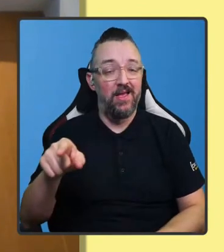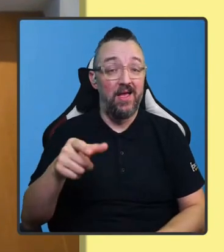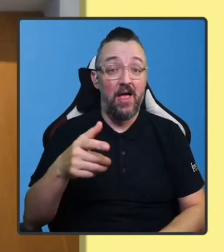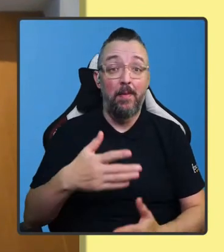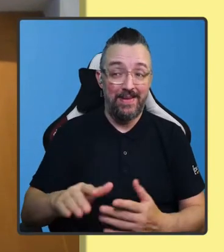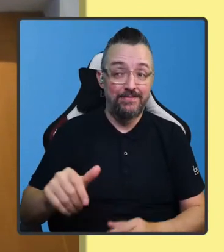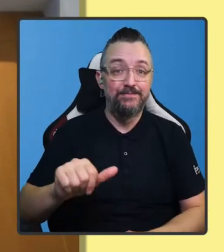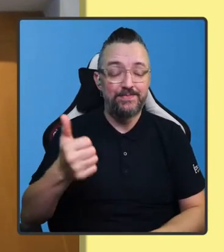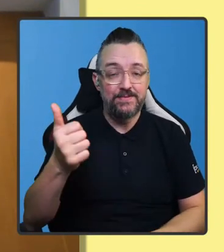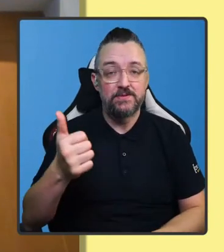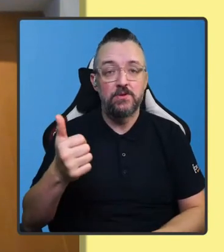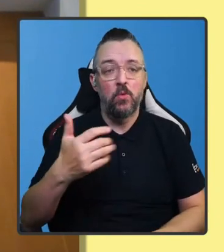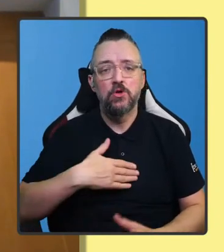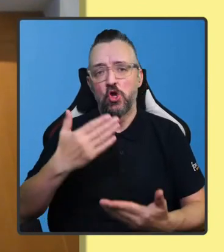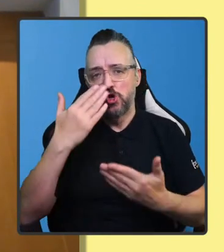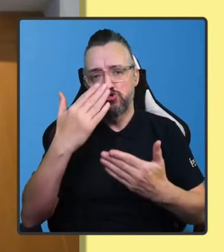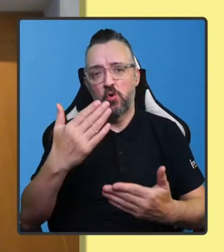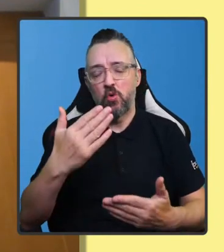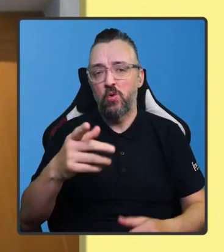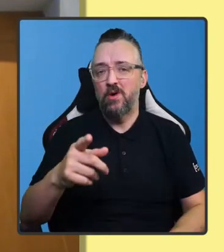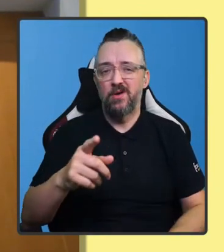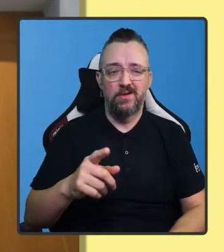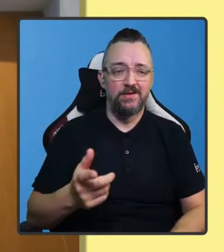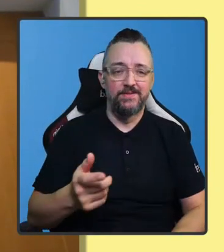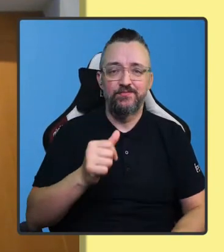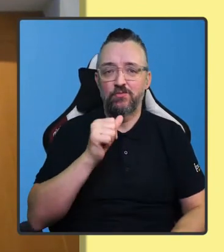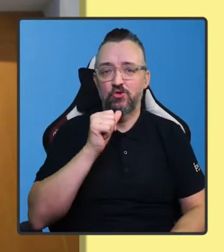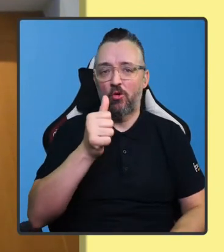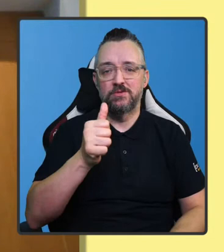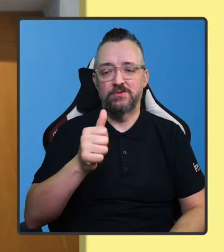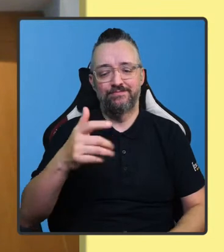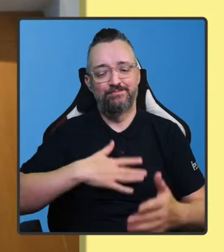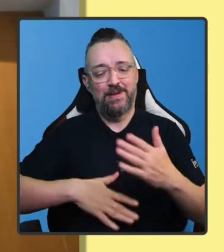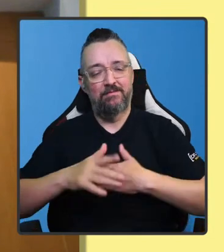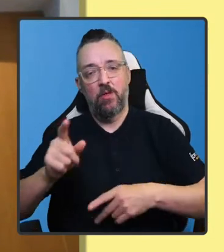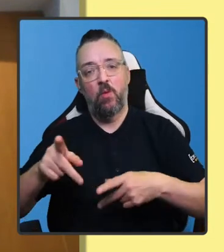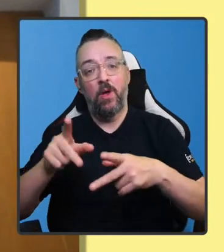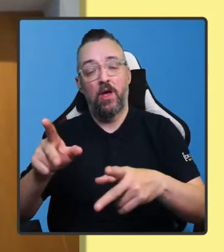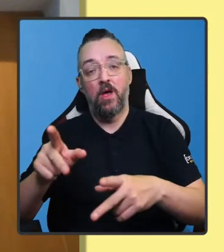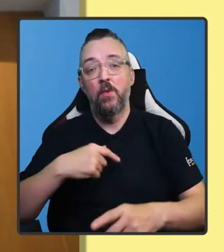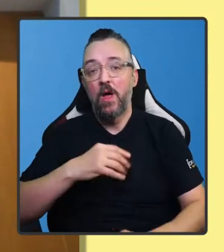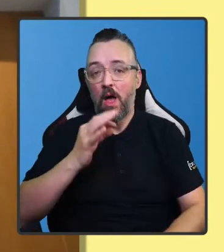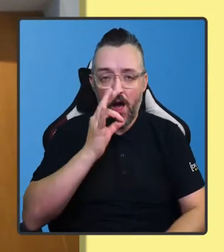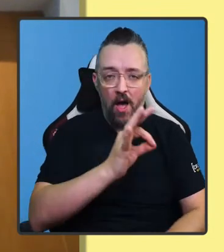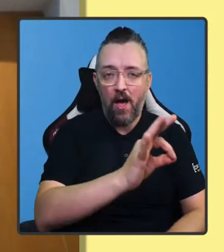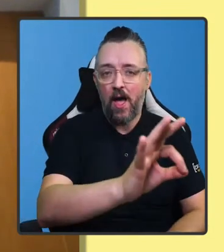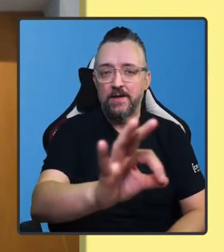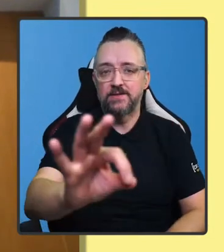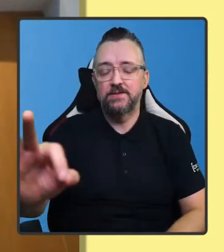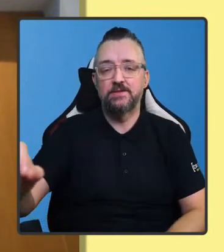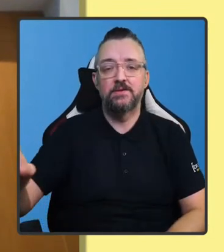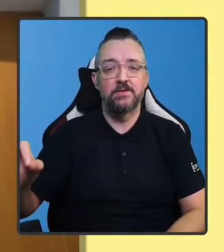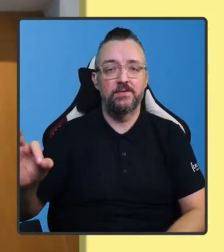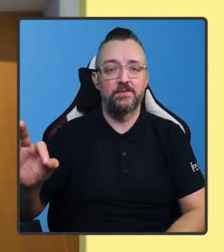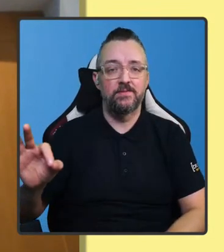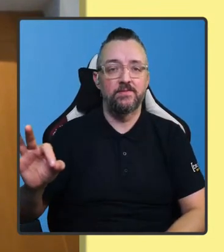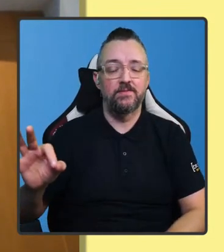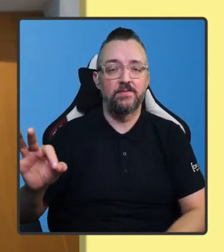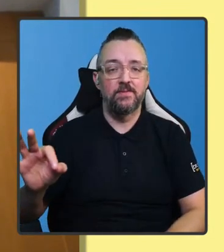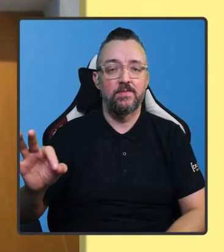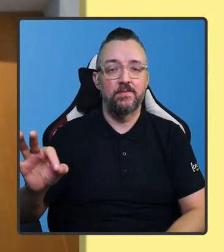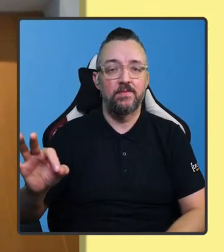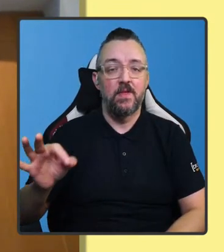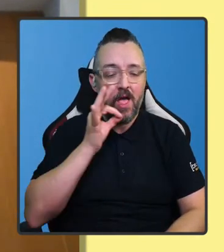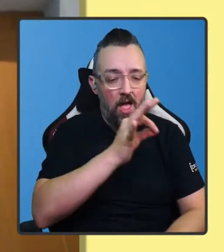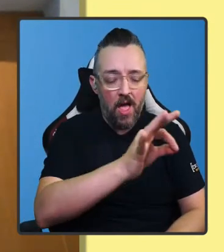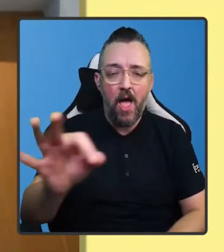at showing what not to be, but I'm really asking everybody to think about, well, asking the men to think